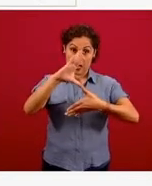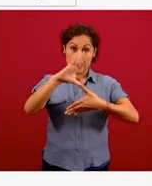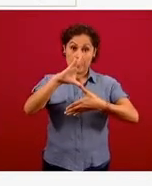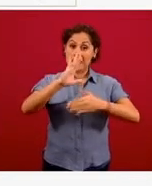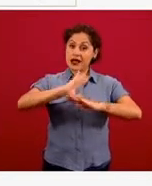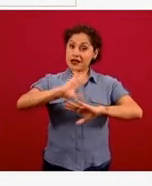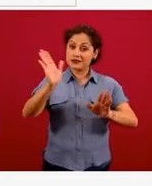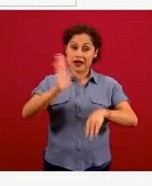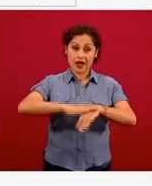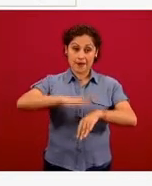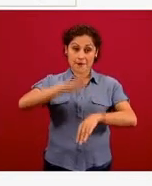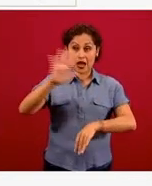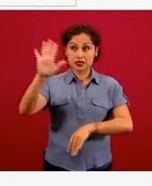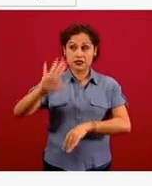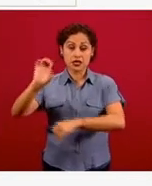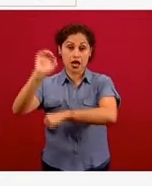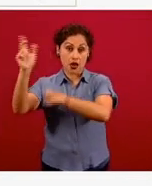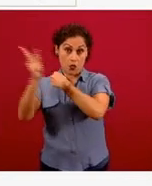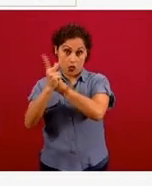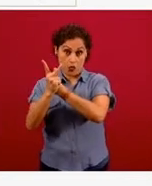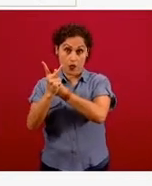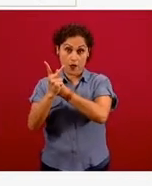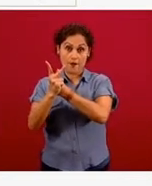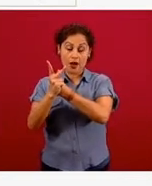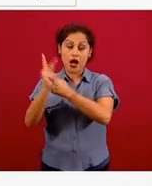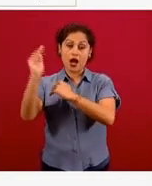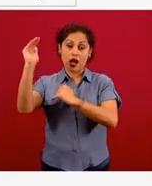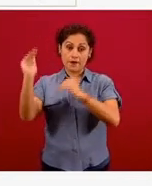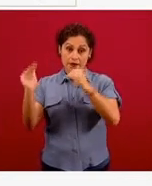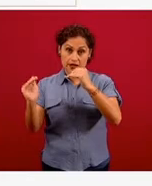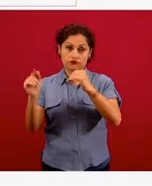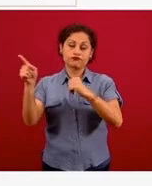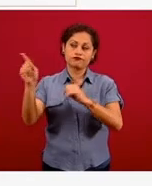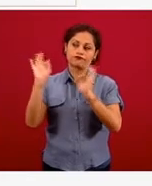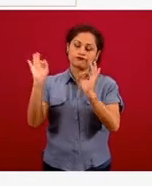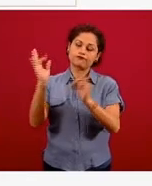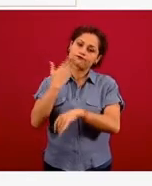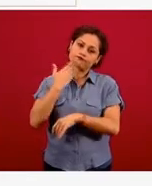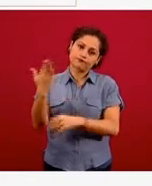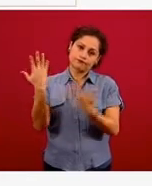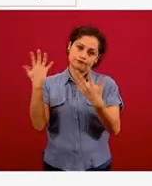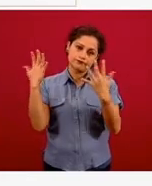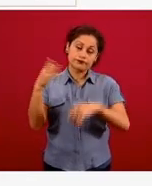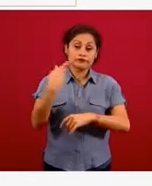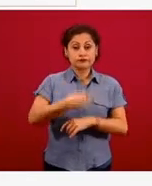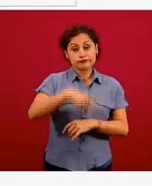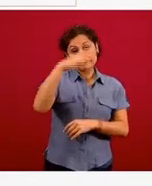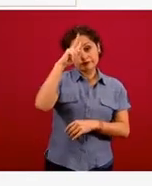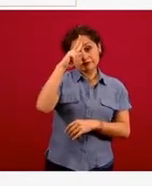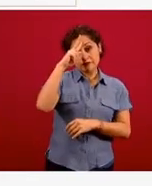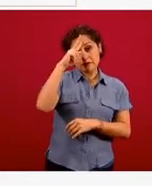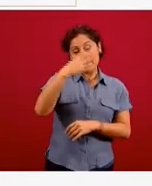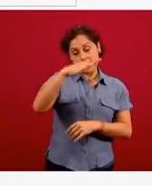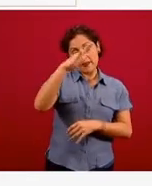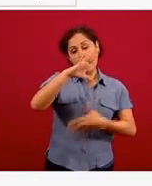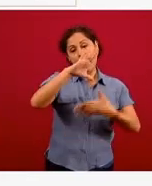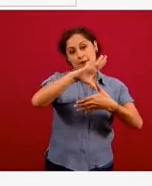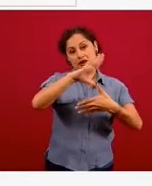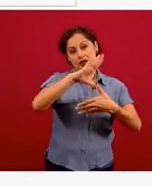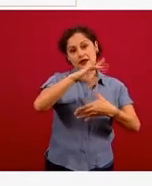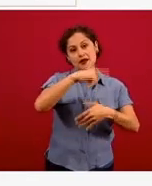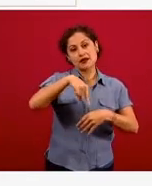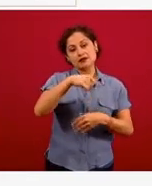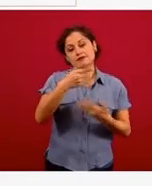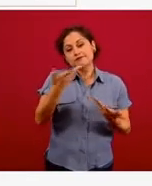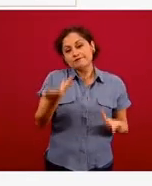here is respecto a la that the región europea. Americas Esto es buena are noticia para showing Europa, no greater necesariamente buena activity noticia than the para América. European region. This is Háganme good que news to nosotros